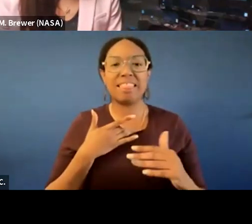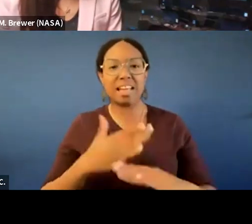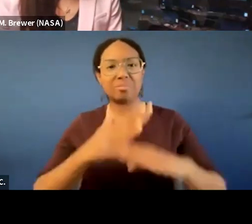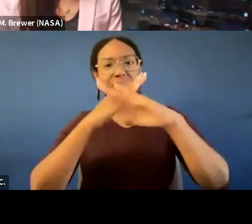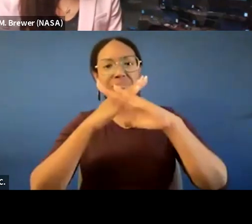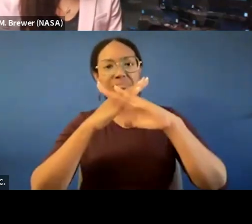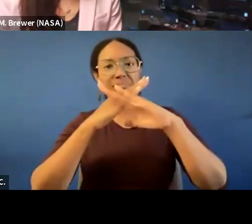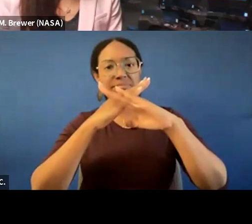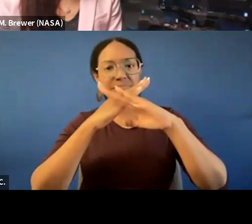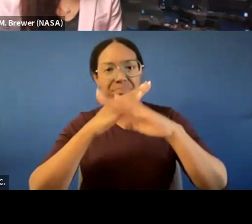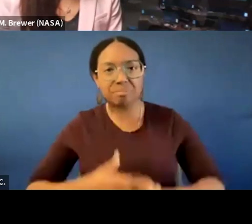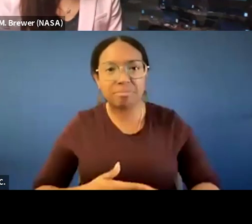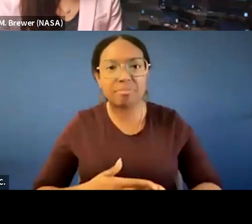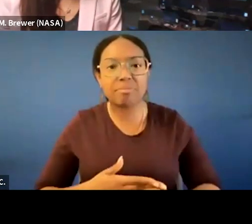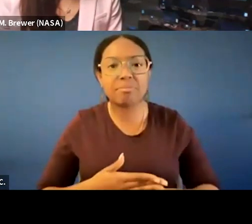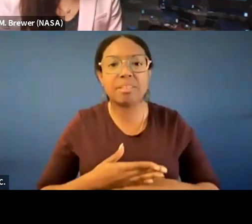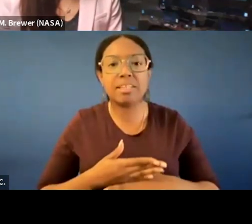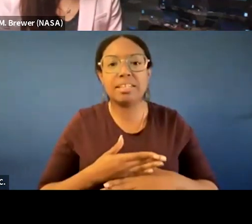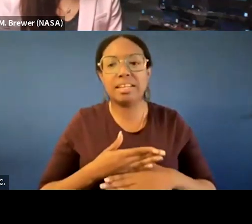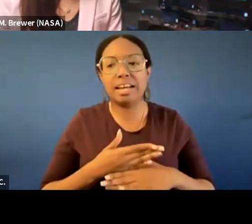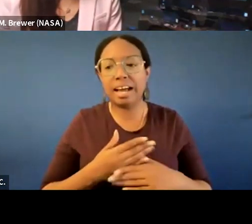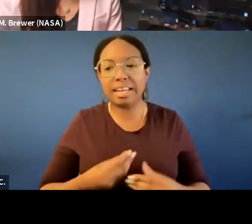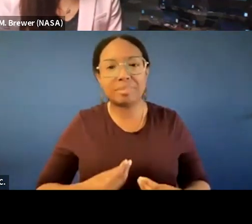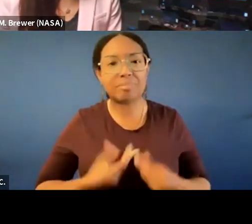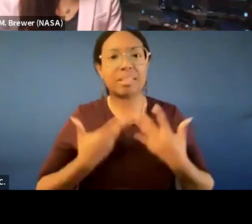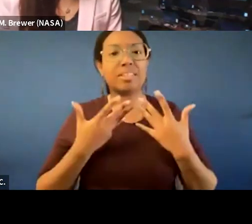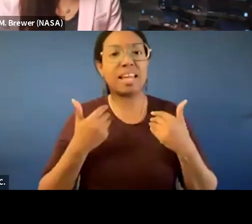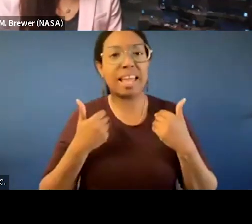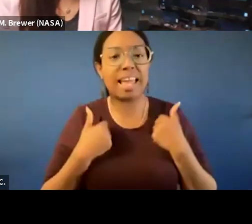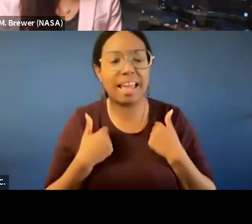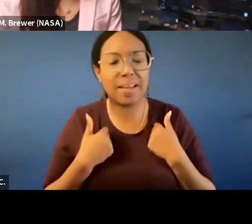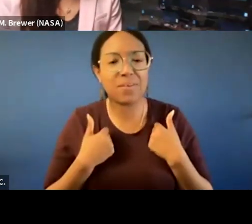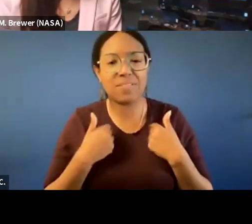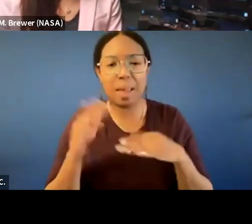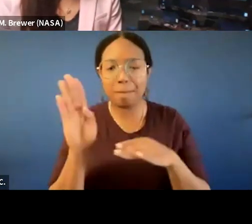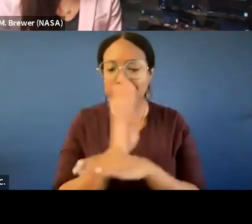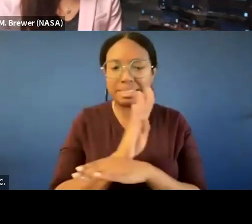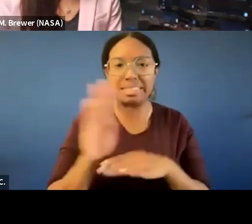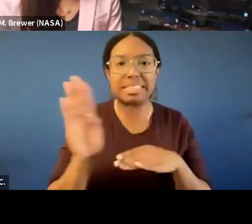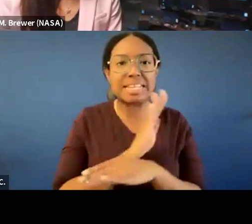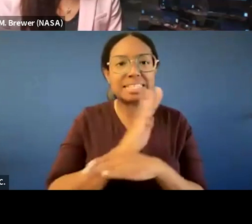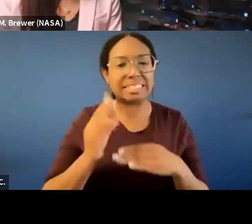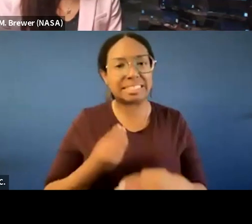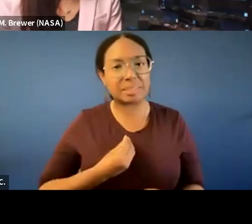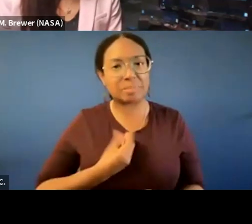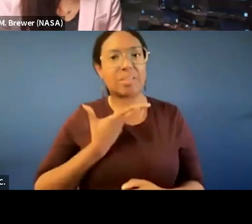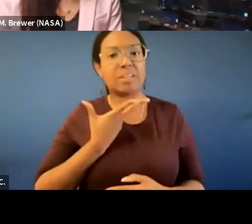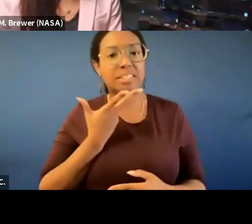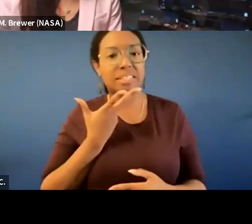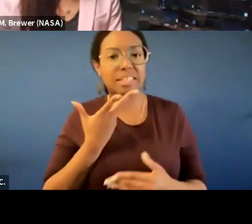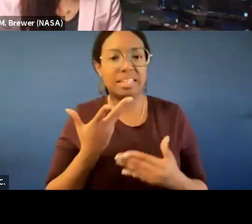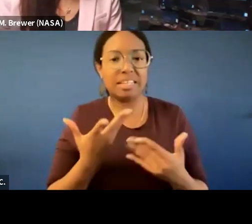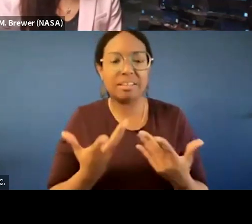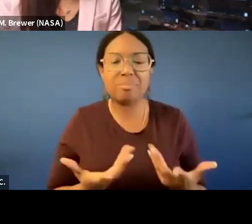me that entrepreneurial spirit, like that not wanting to just fit in